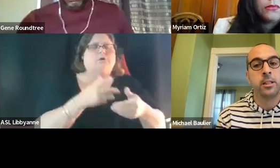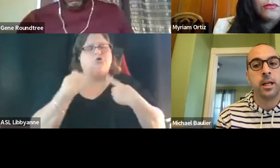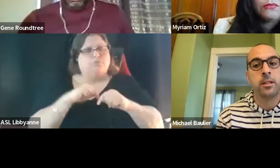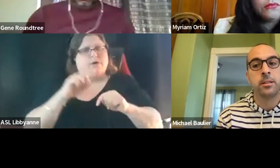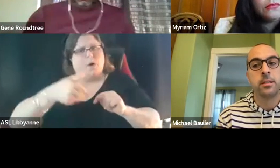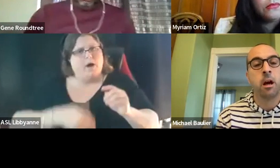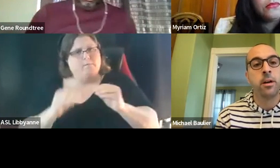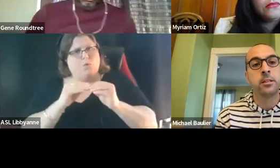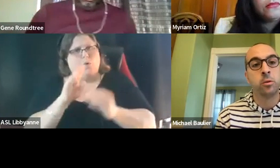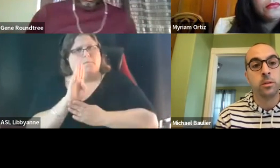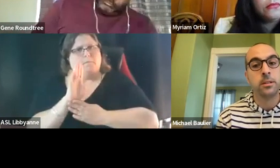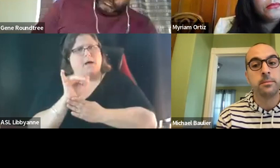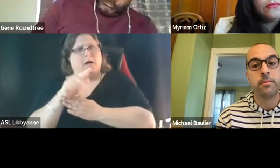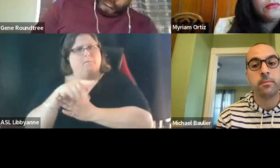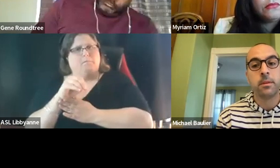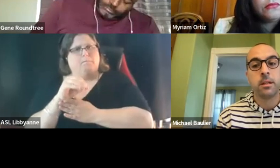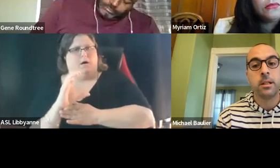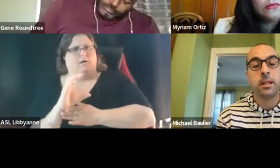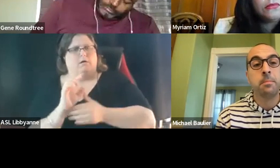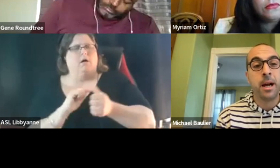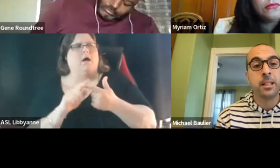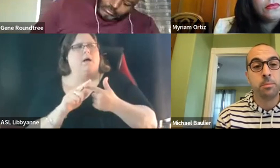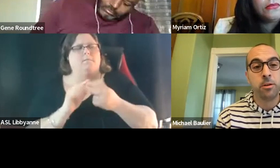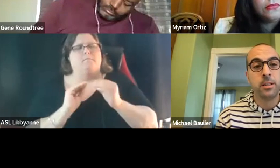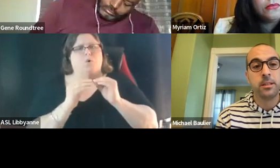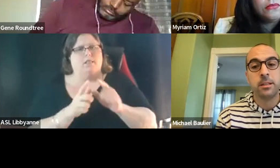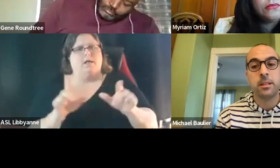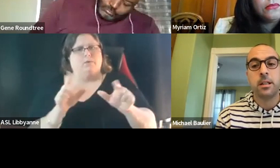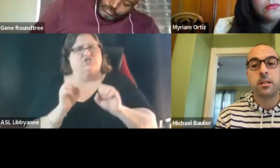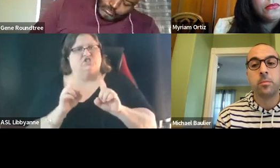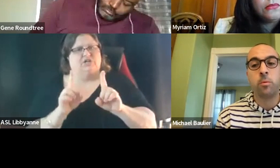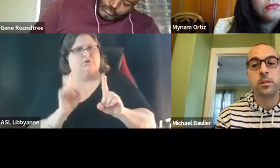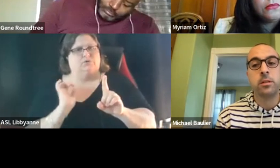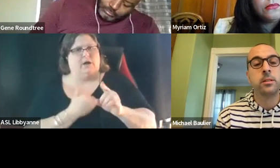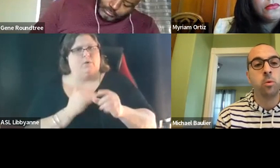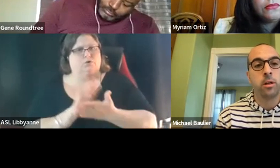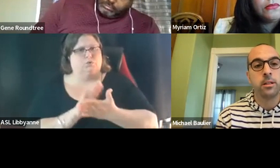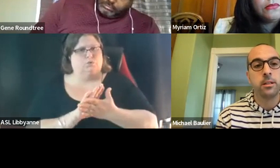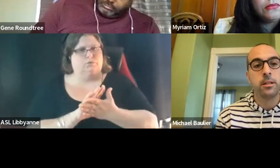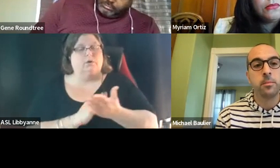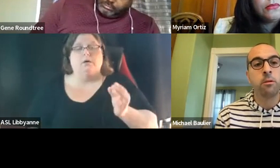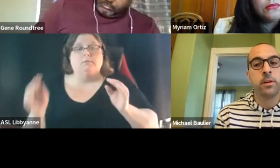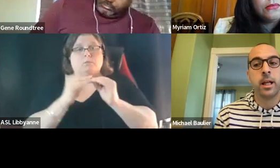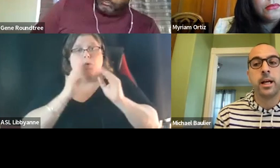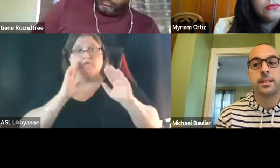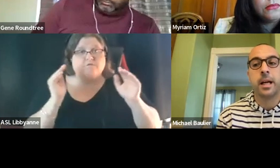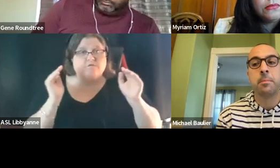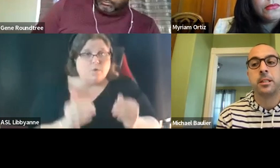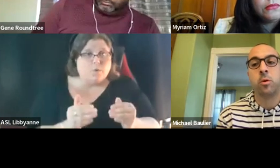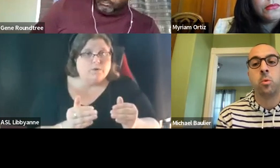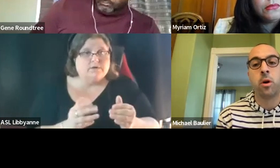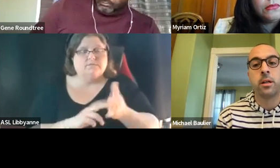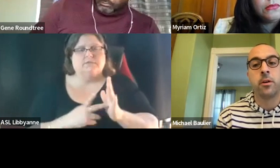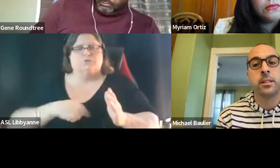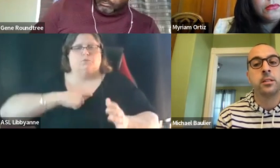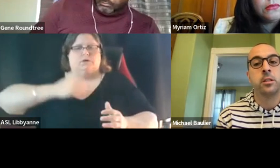multilingual educators are in our schools. In my experience, the more we do this work, the more we realize how much